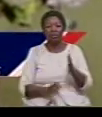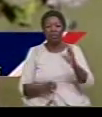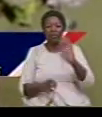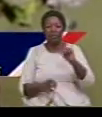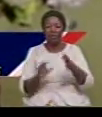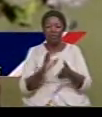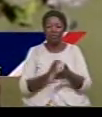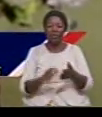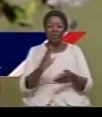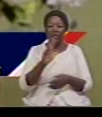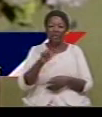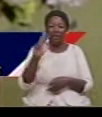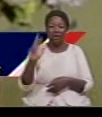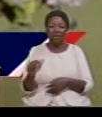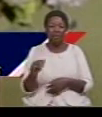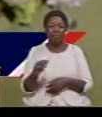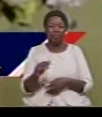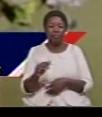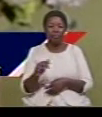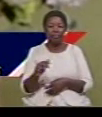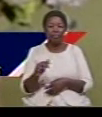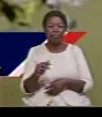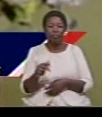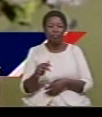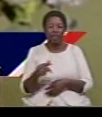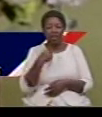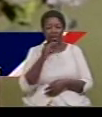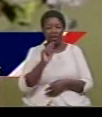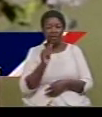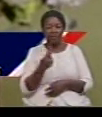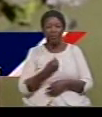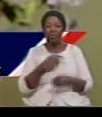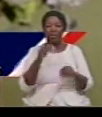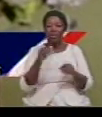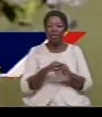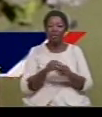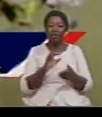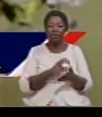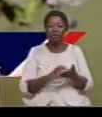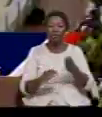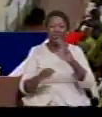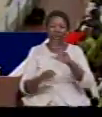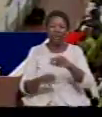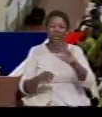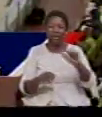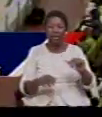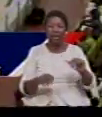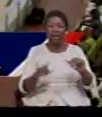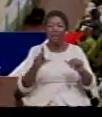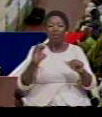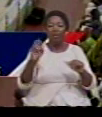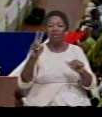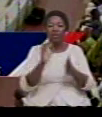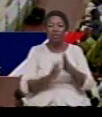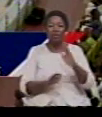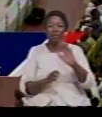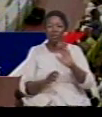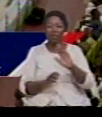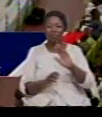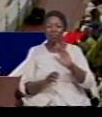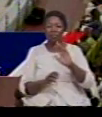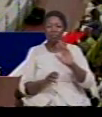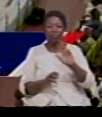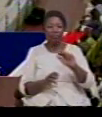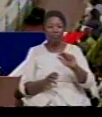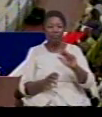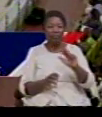14, verse 33, it tells us in verse 33, Leviticus chapter 14, verse 33, "And